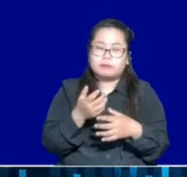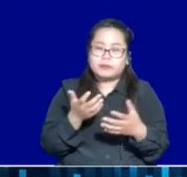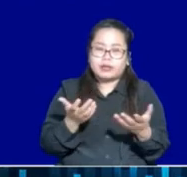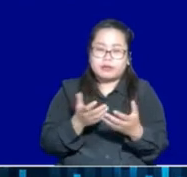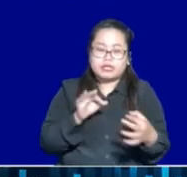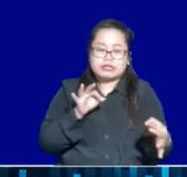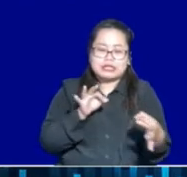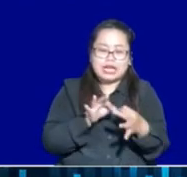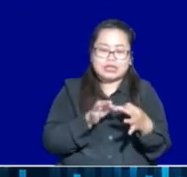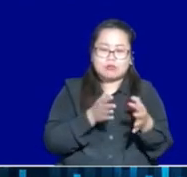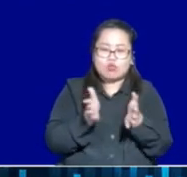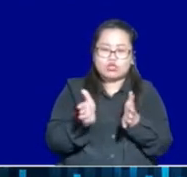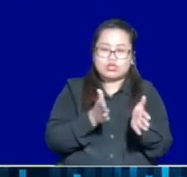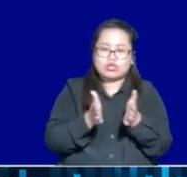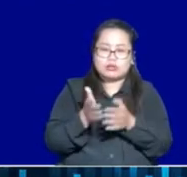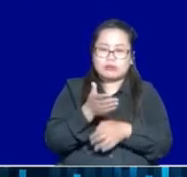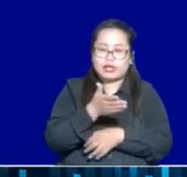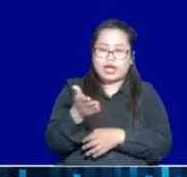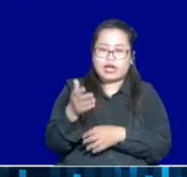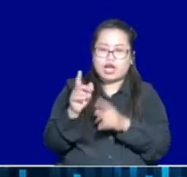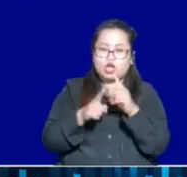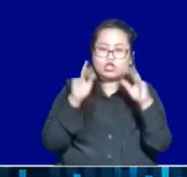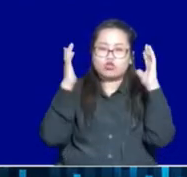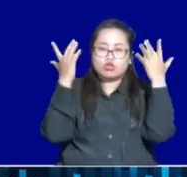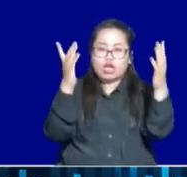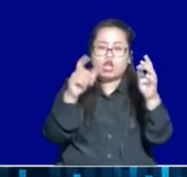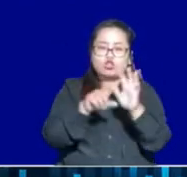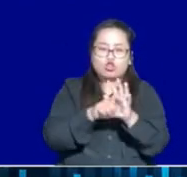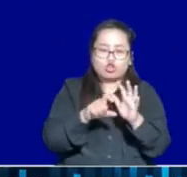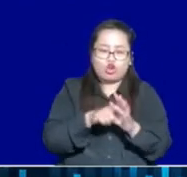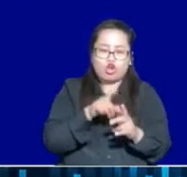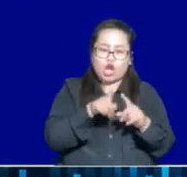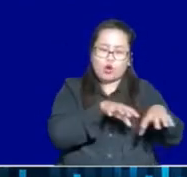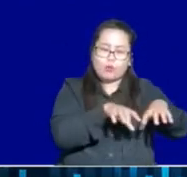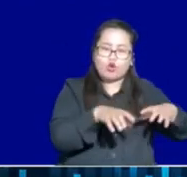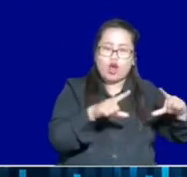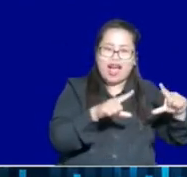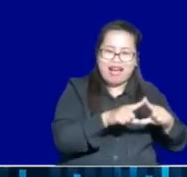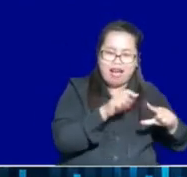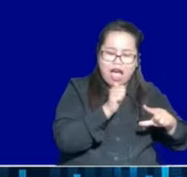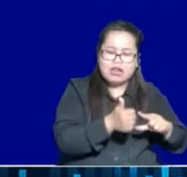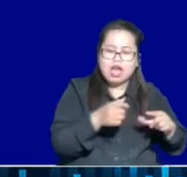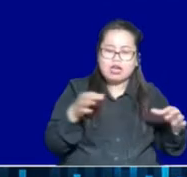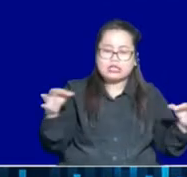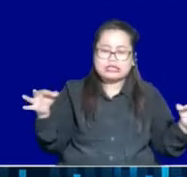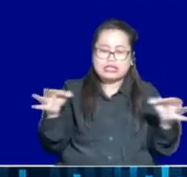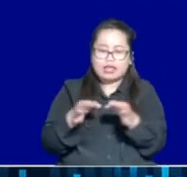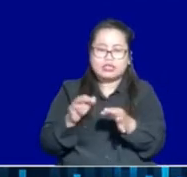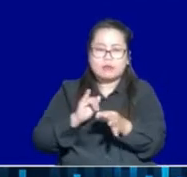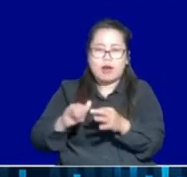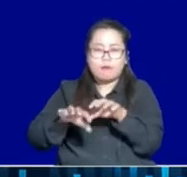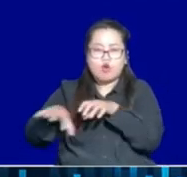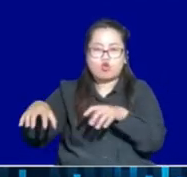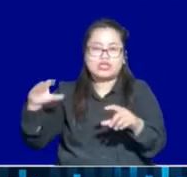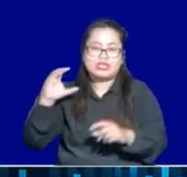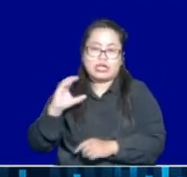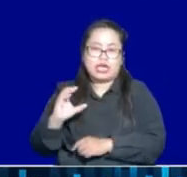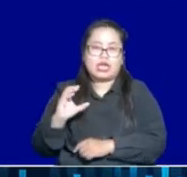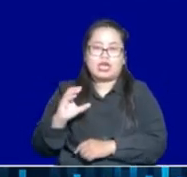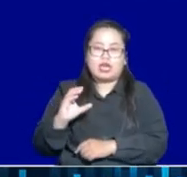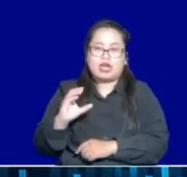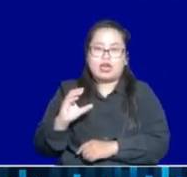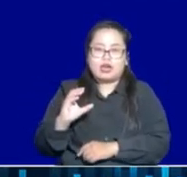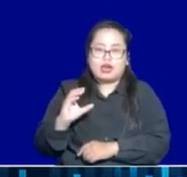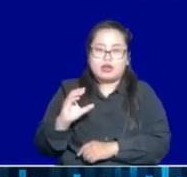products? If you know how to make one product, how easy it is for you to find another product that is, you know, a short distance away, say from bear to